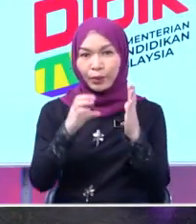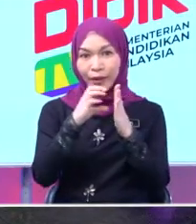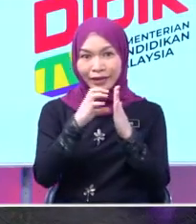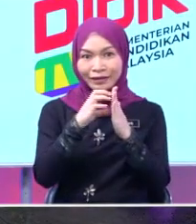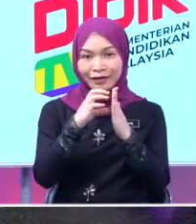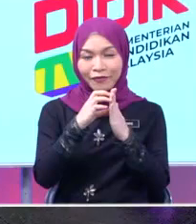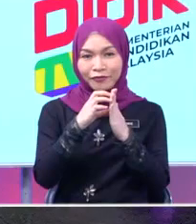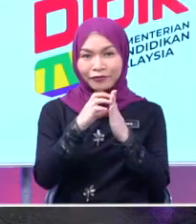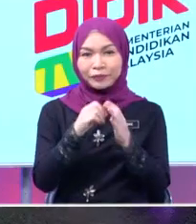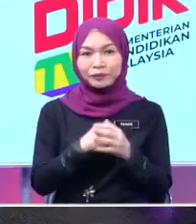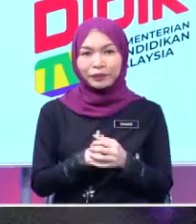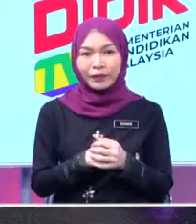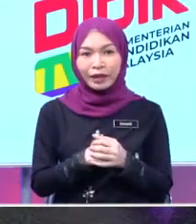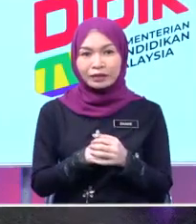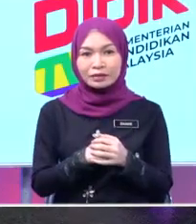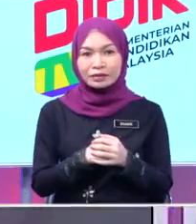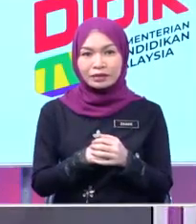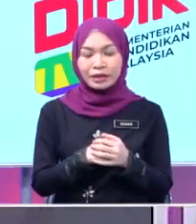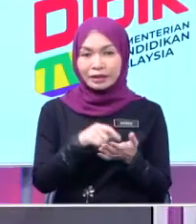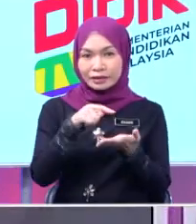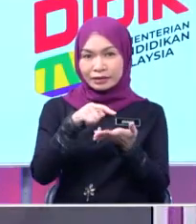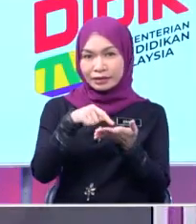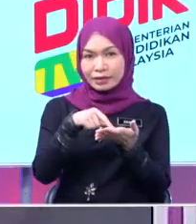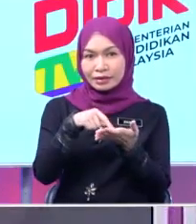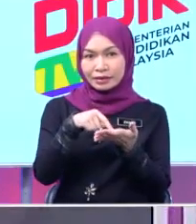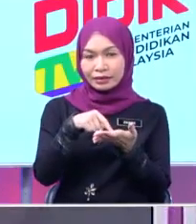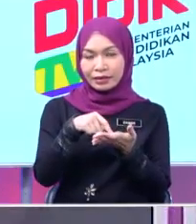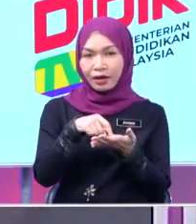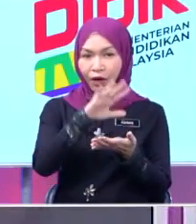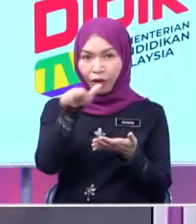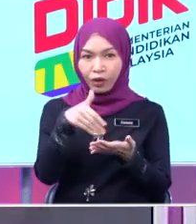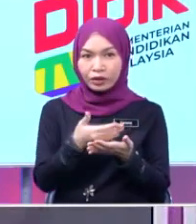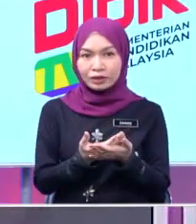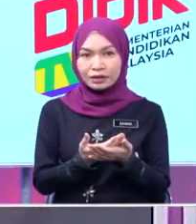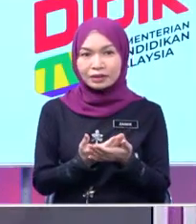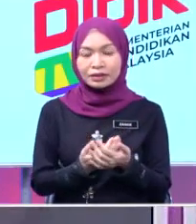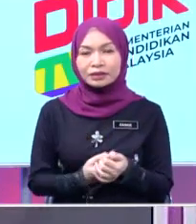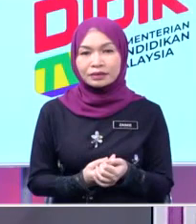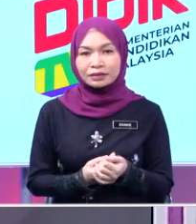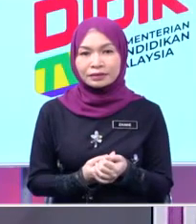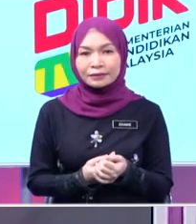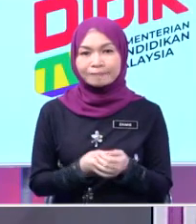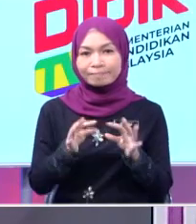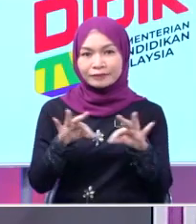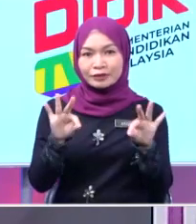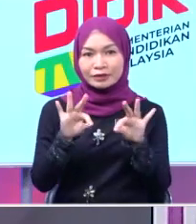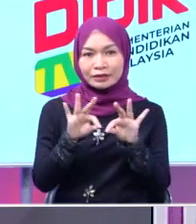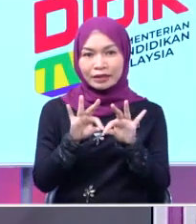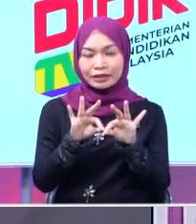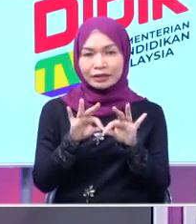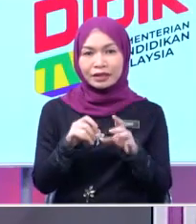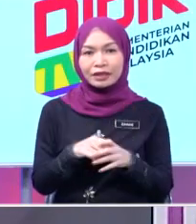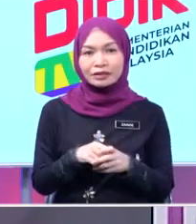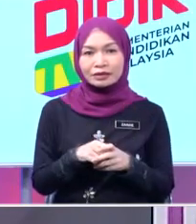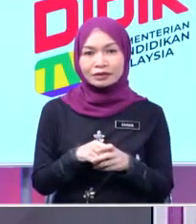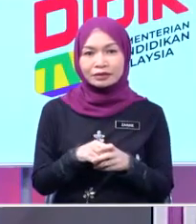did. Understood. Okay? All right, so these are all the content points with the ending. As I always